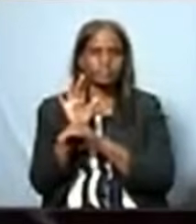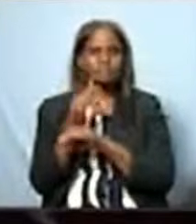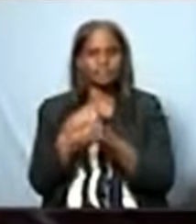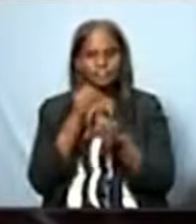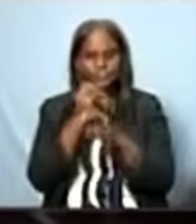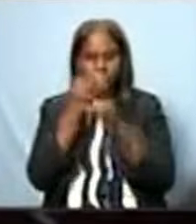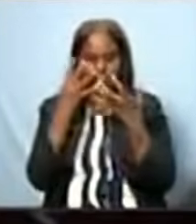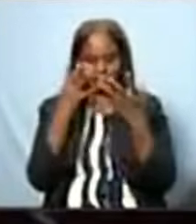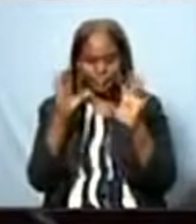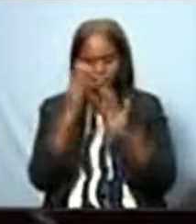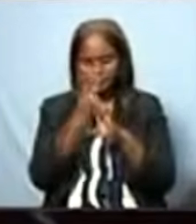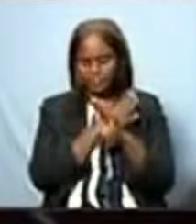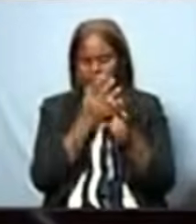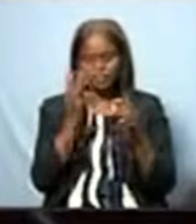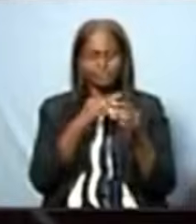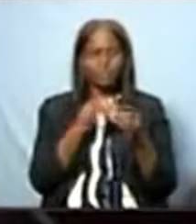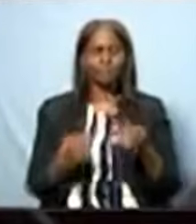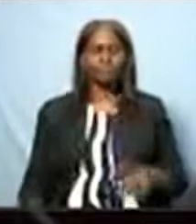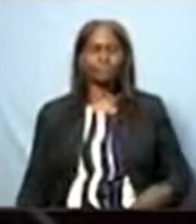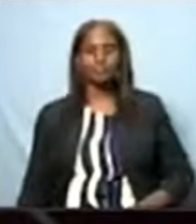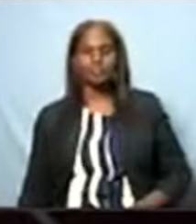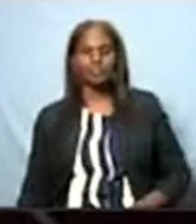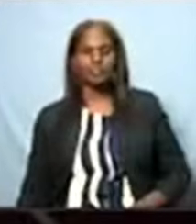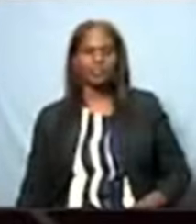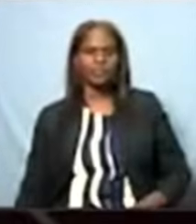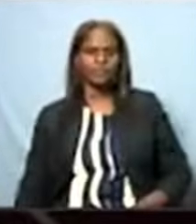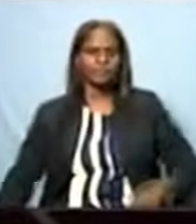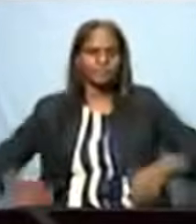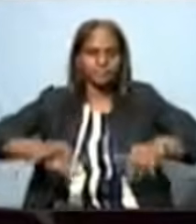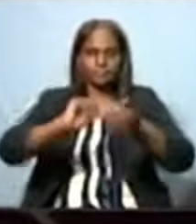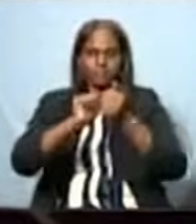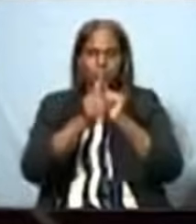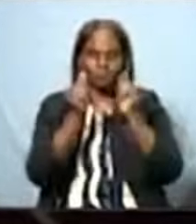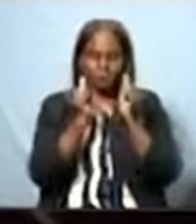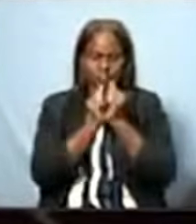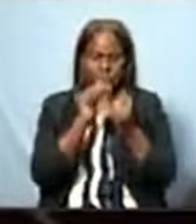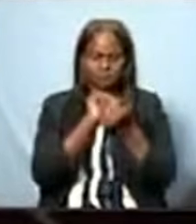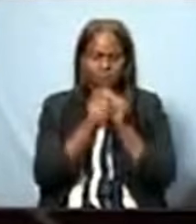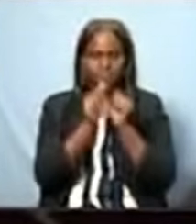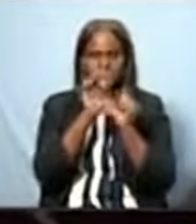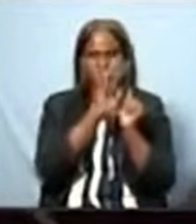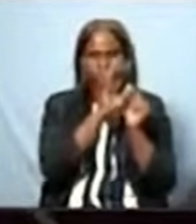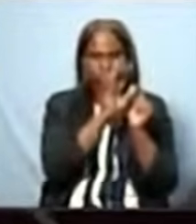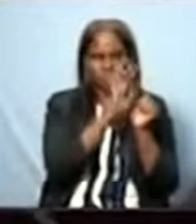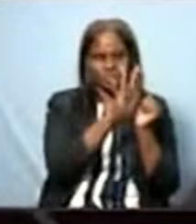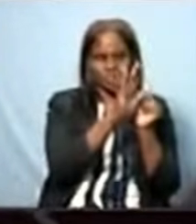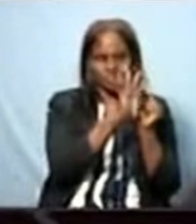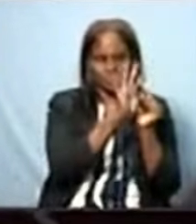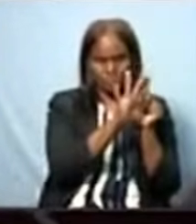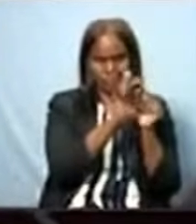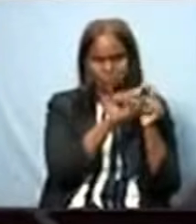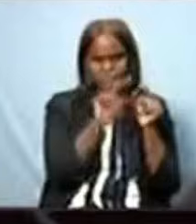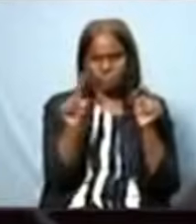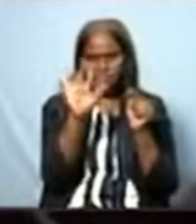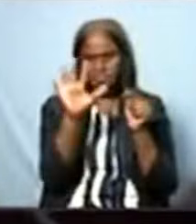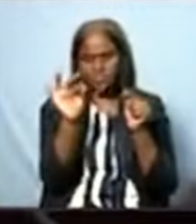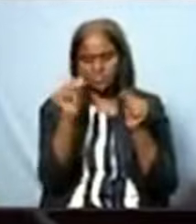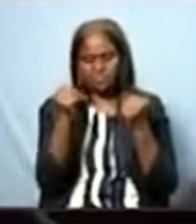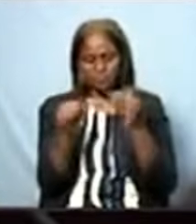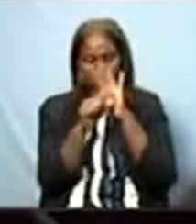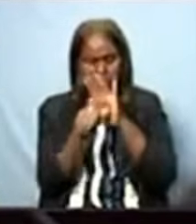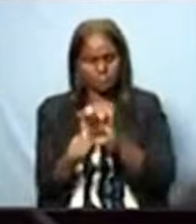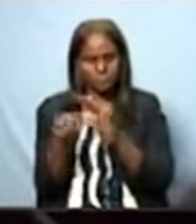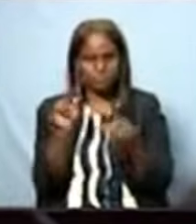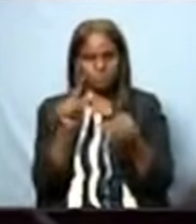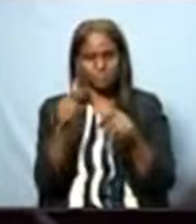already indicated earlier, the articles dealing with the Constitution starts from 45 to 59. So it deprives, because